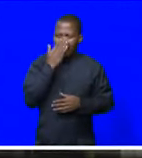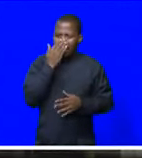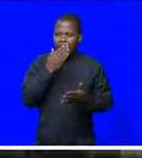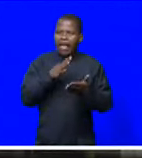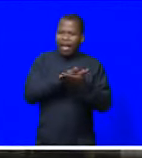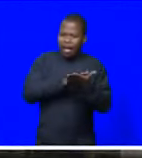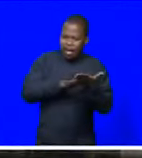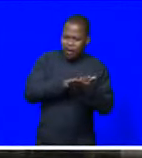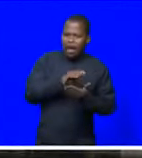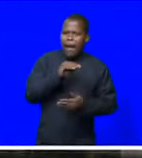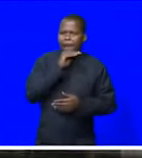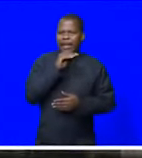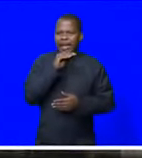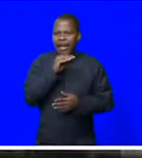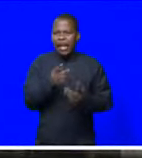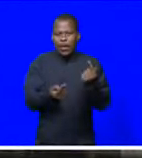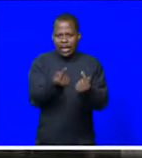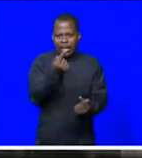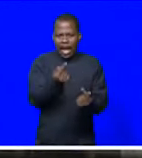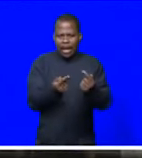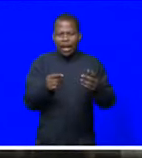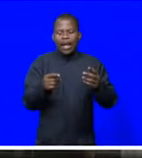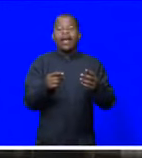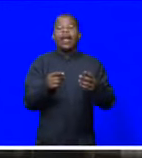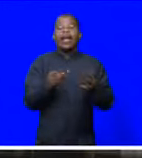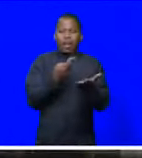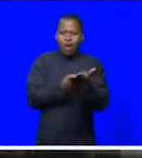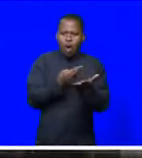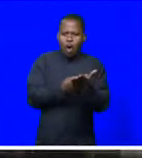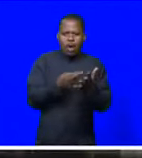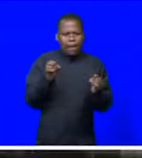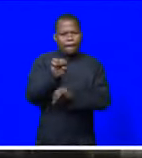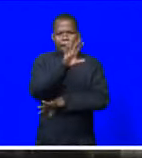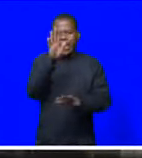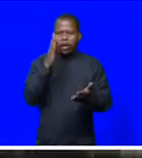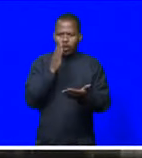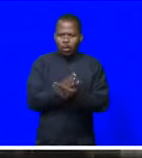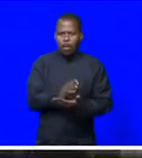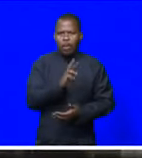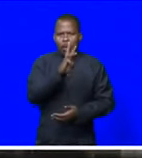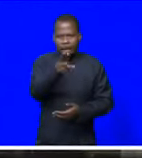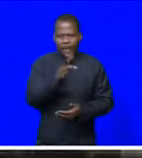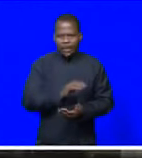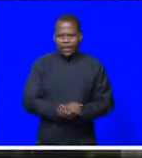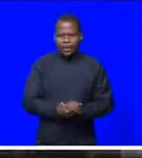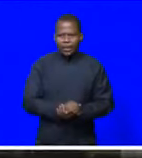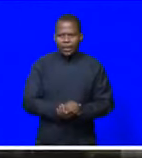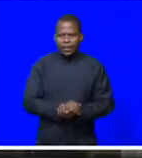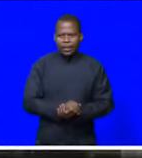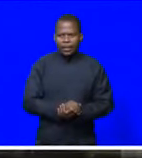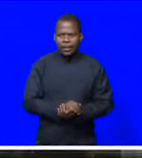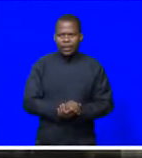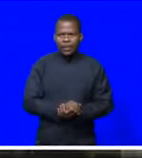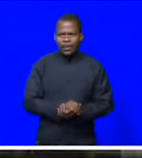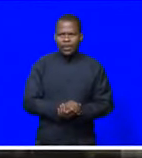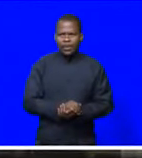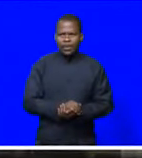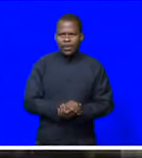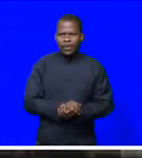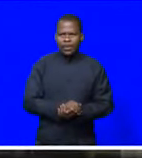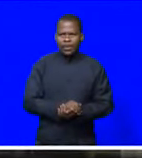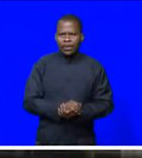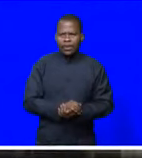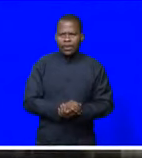kukhona mhlambe laba practice corruption kwabangilapho ke laba decide khona kuyibeka eceleni le report